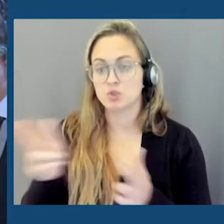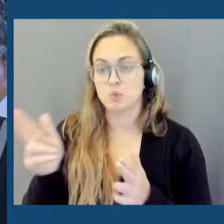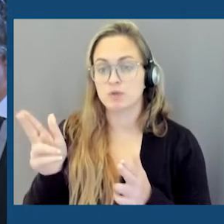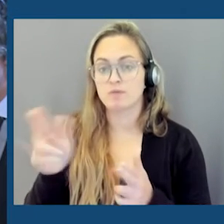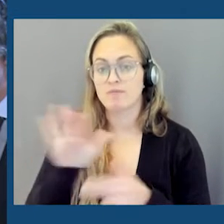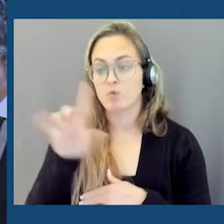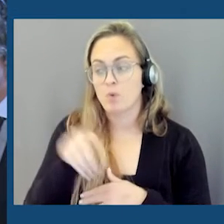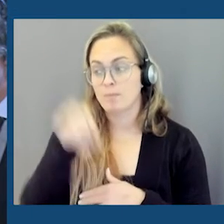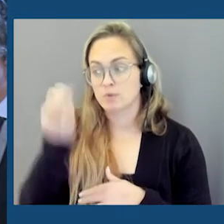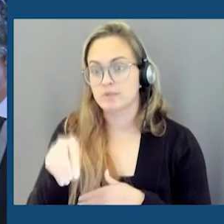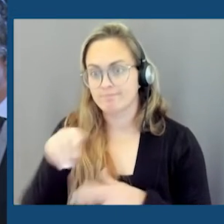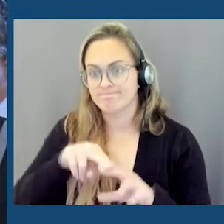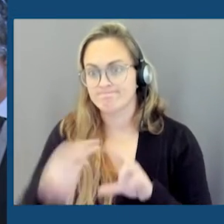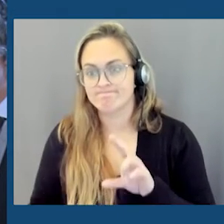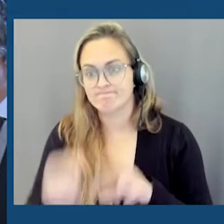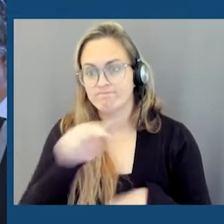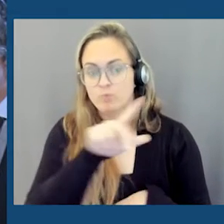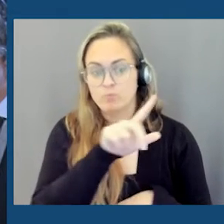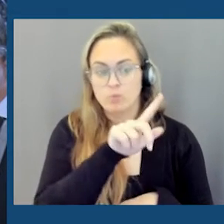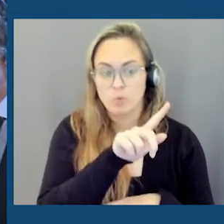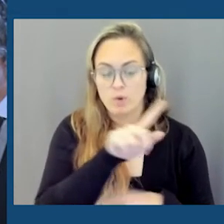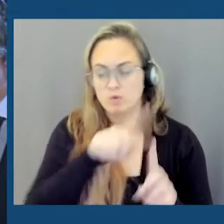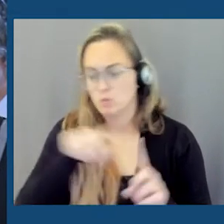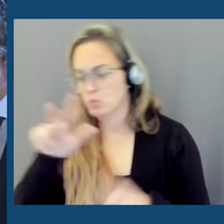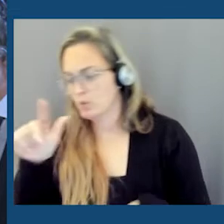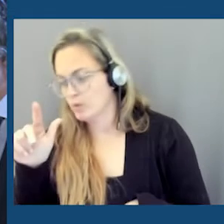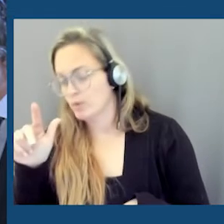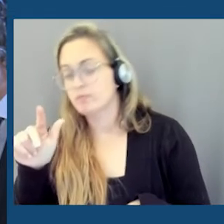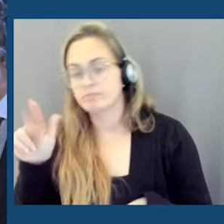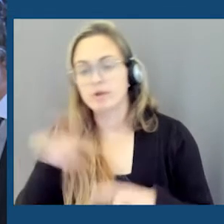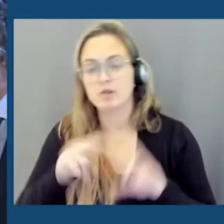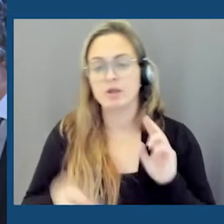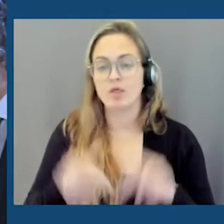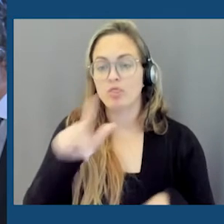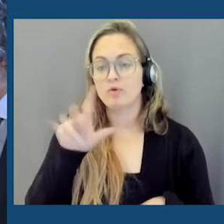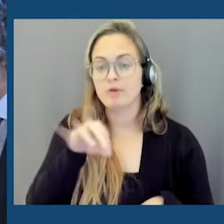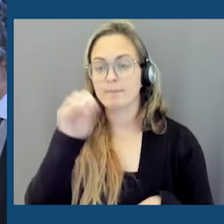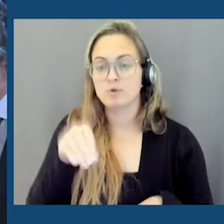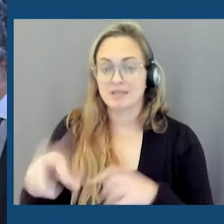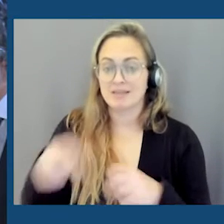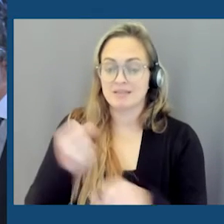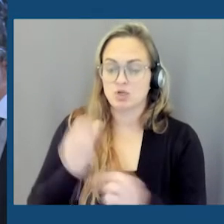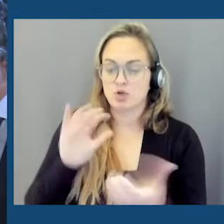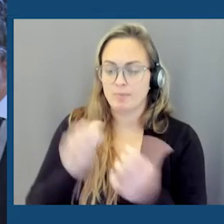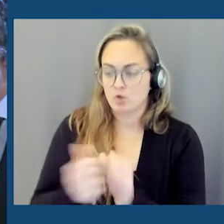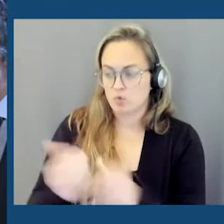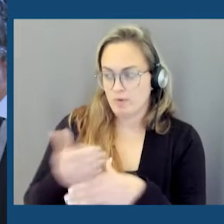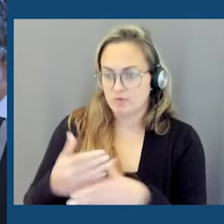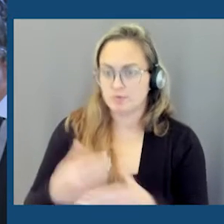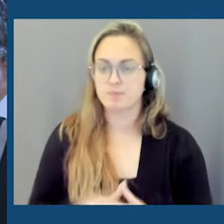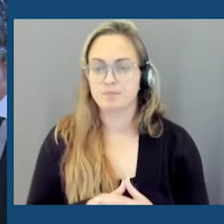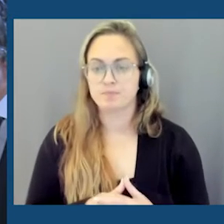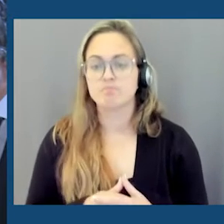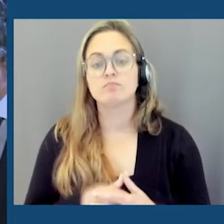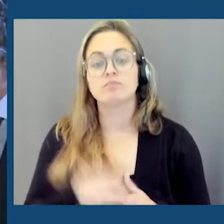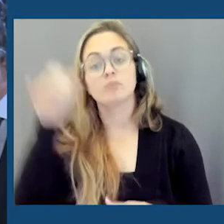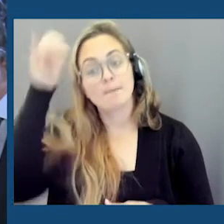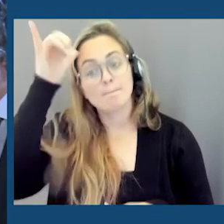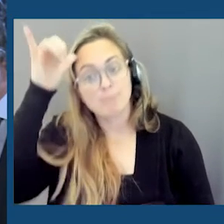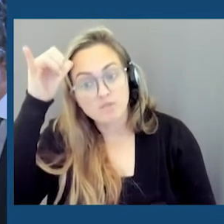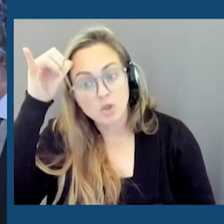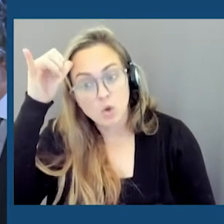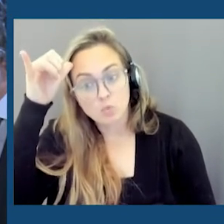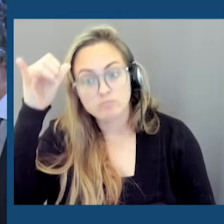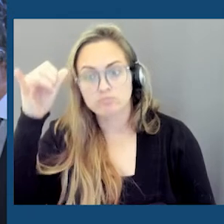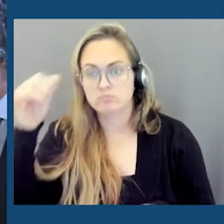51% reduction from 21 to 23, and shootings are down 39% this year compared to the average. The city of Buffalo has leveraged the state's